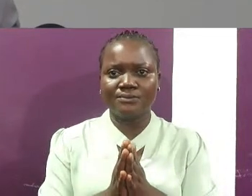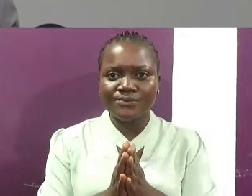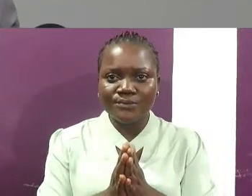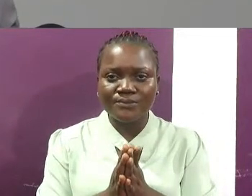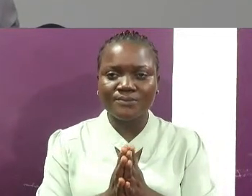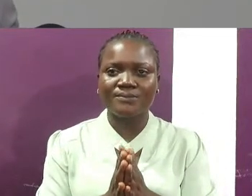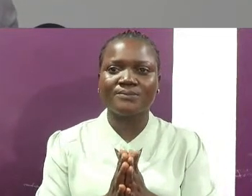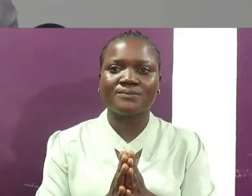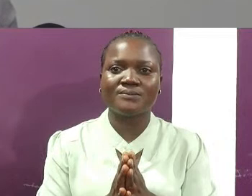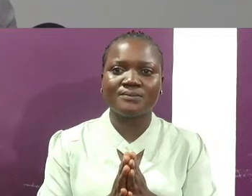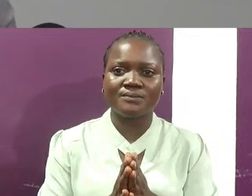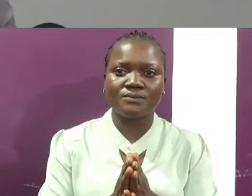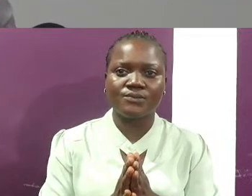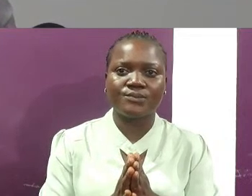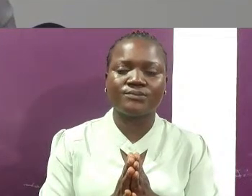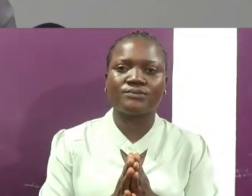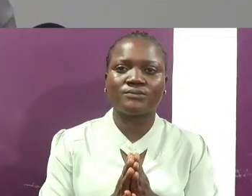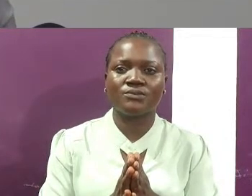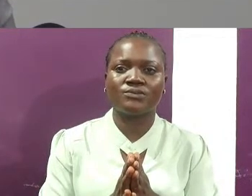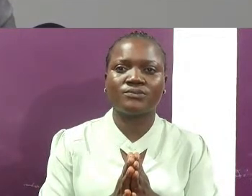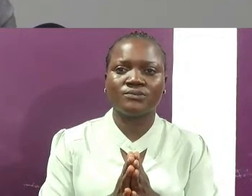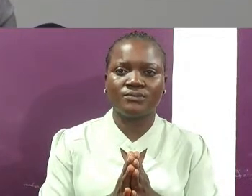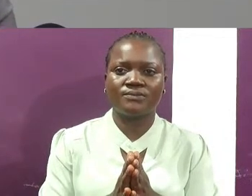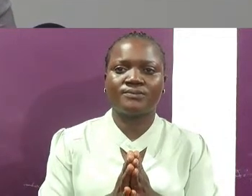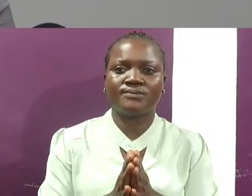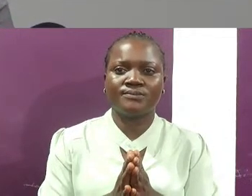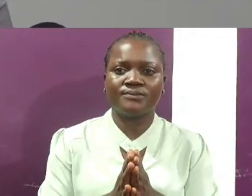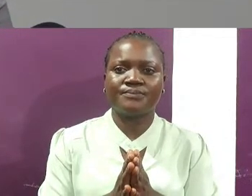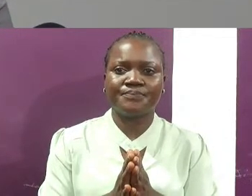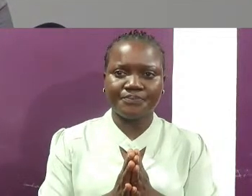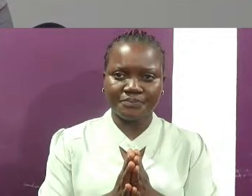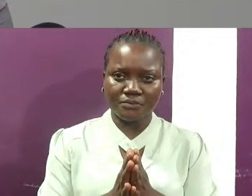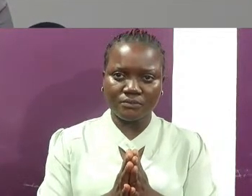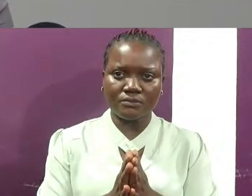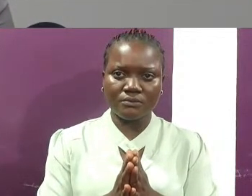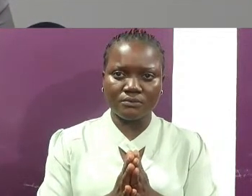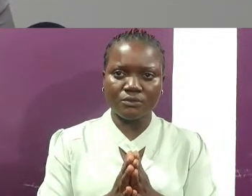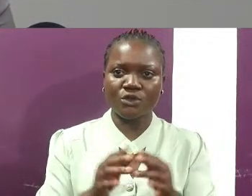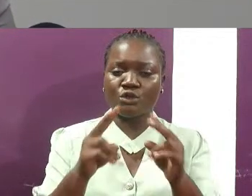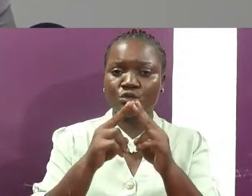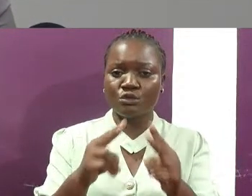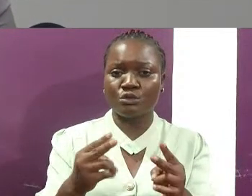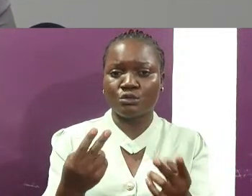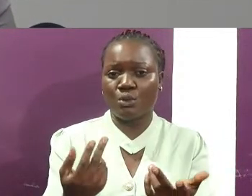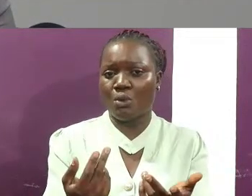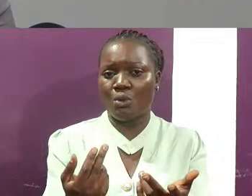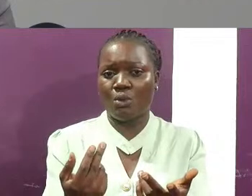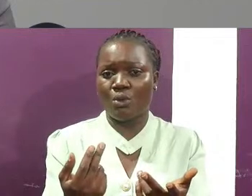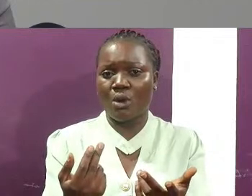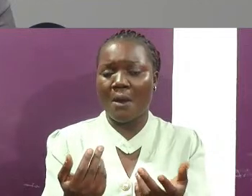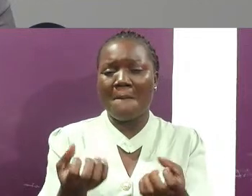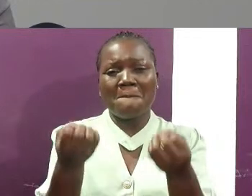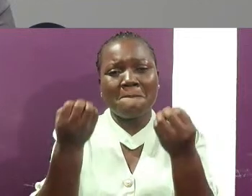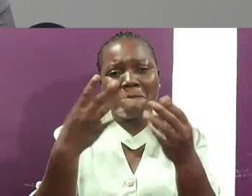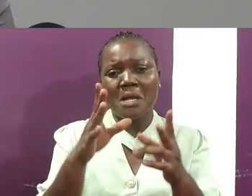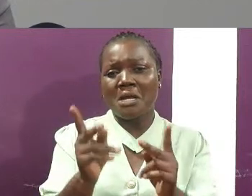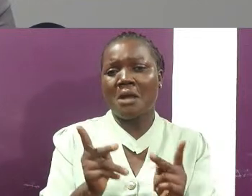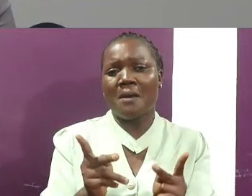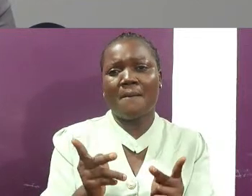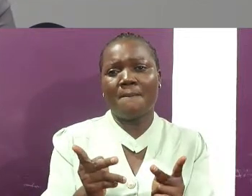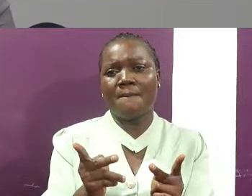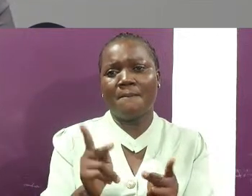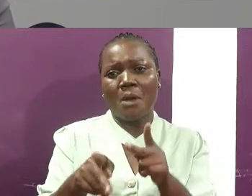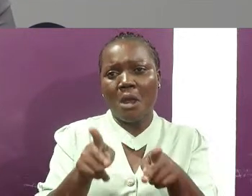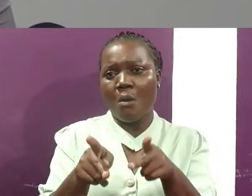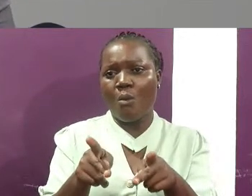people that heard became Christians. Mm-hmm. We were told 3,000. So it stands to reason that many people walked away that day not